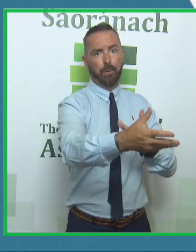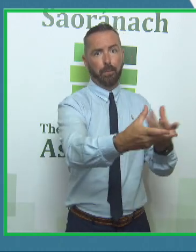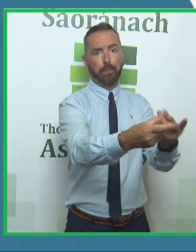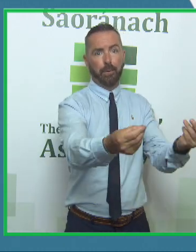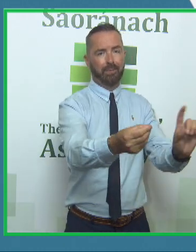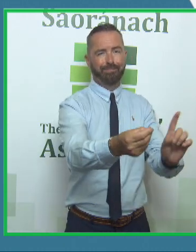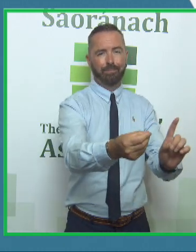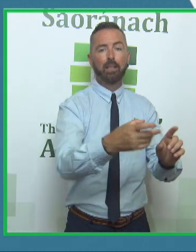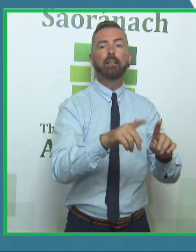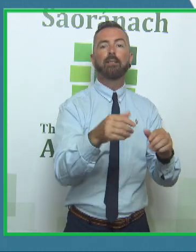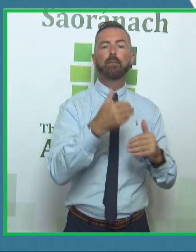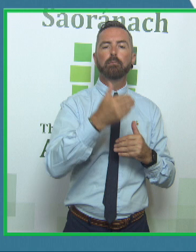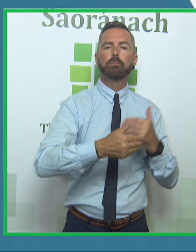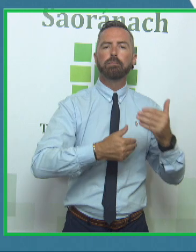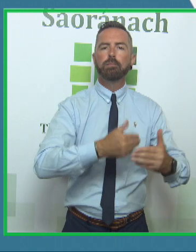drug use.